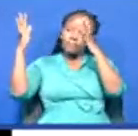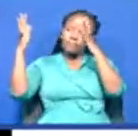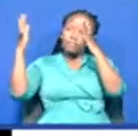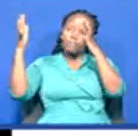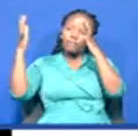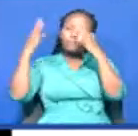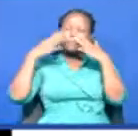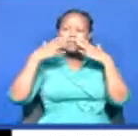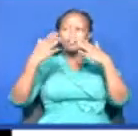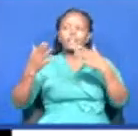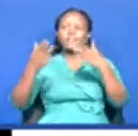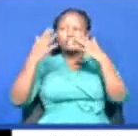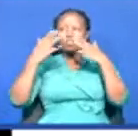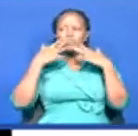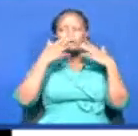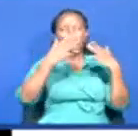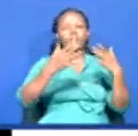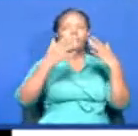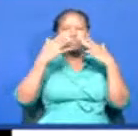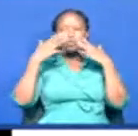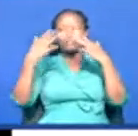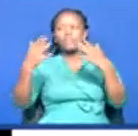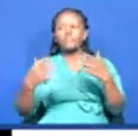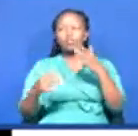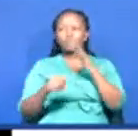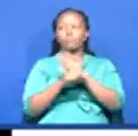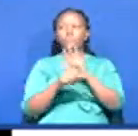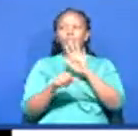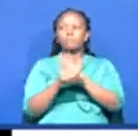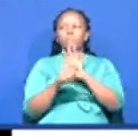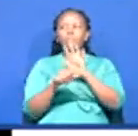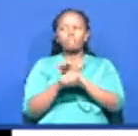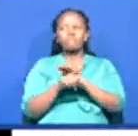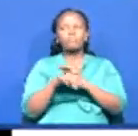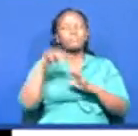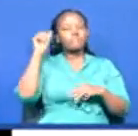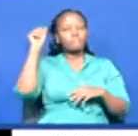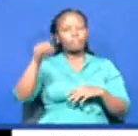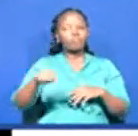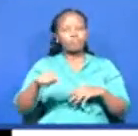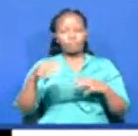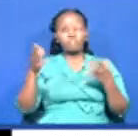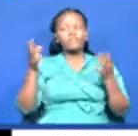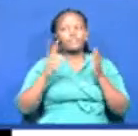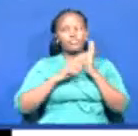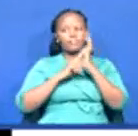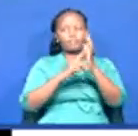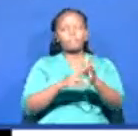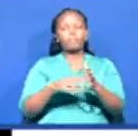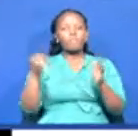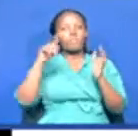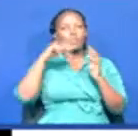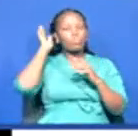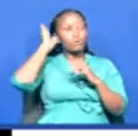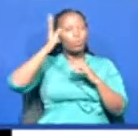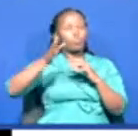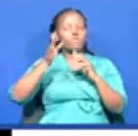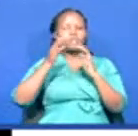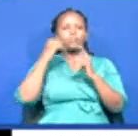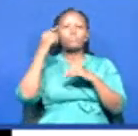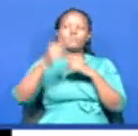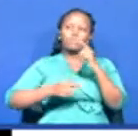Thank you. Thank you so, so much. And yes, on their behalf, yes, we shall continue to